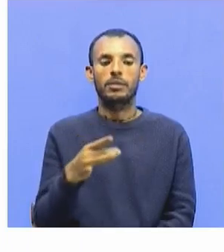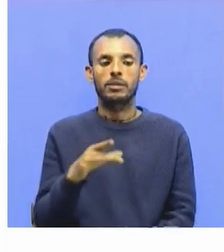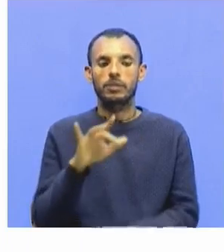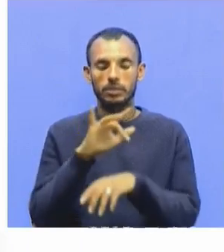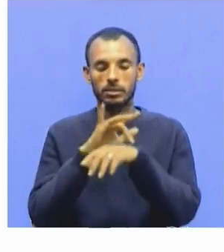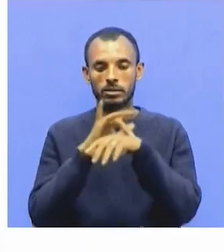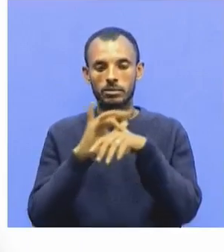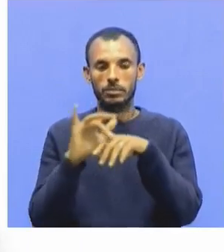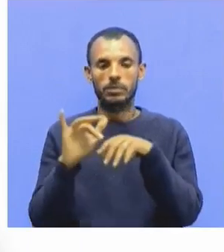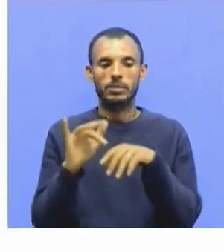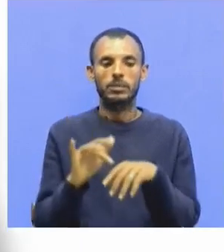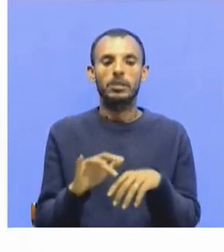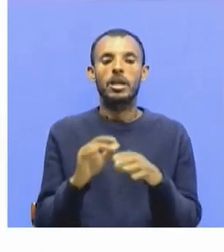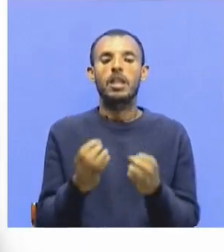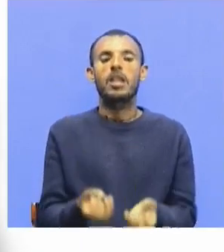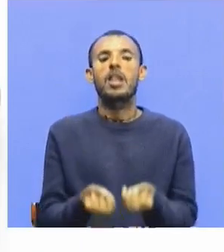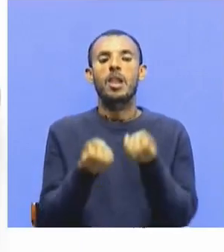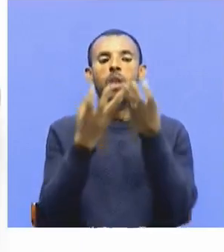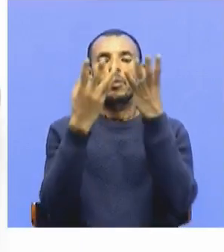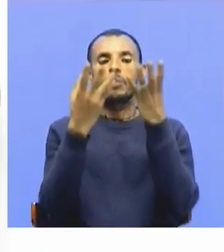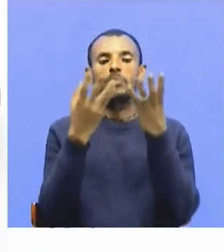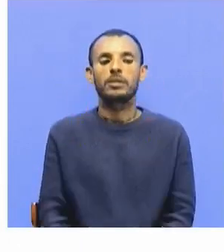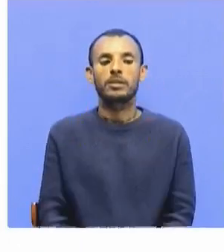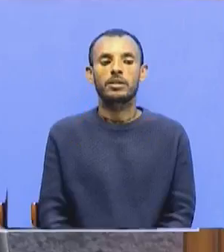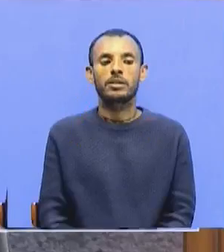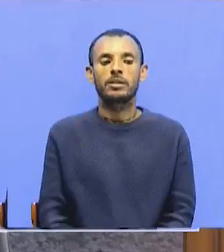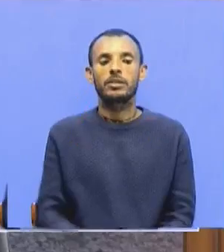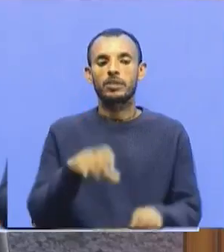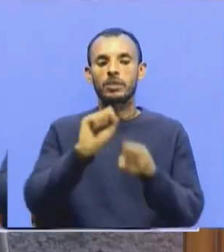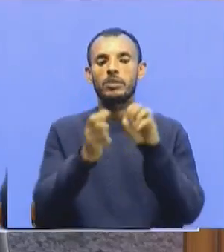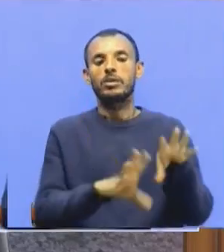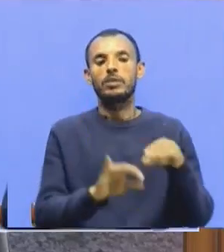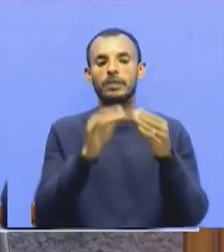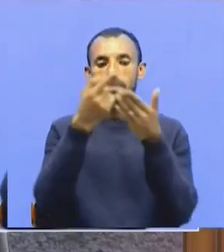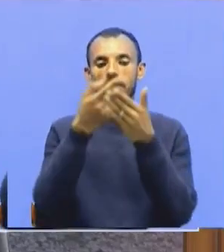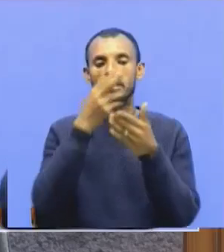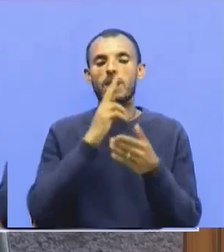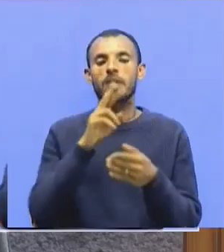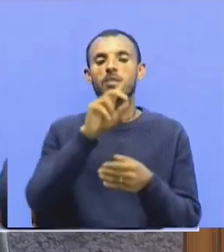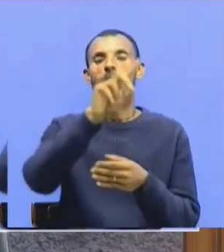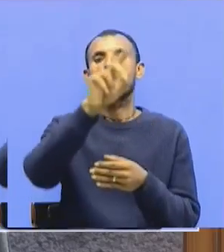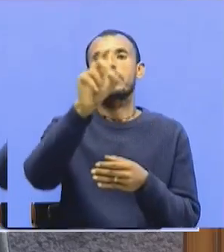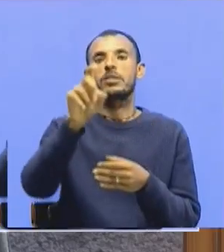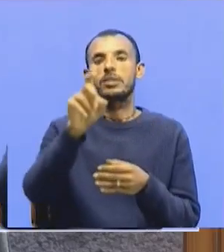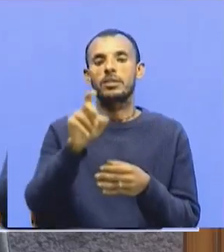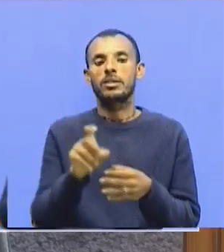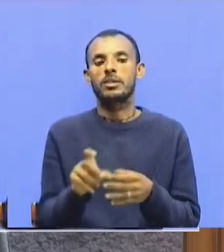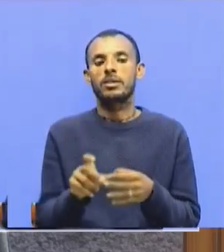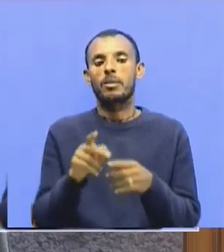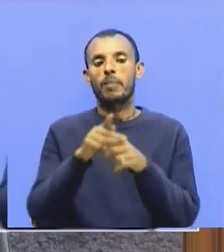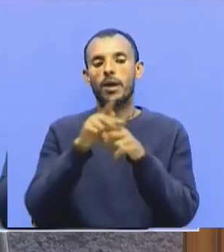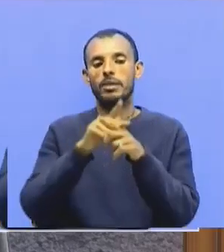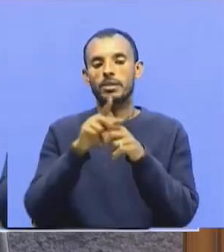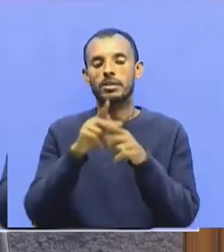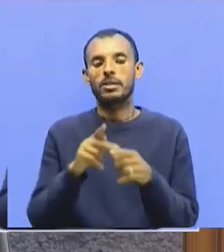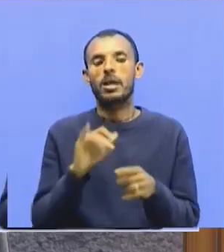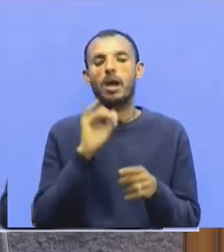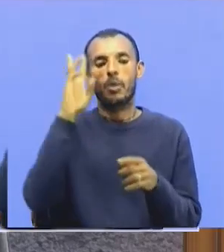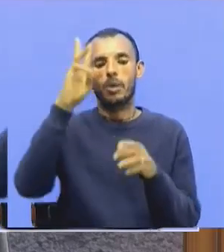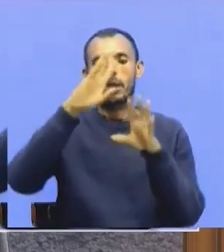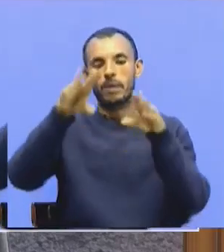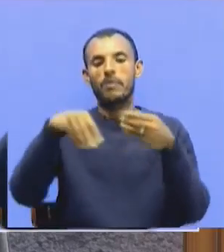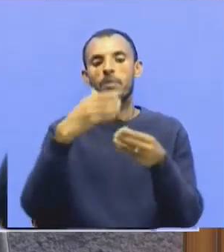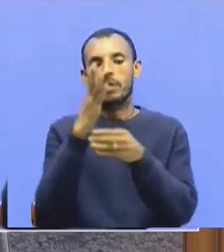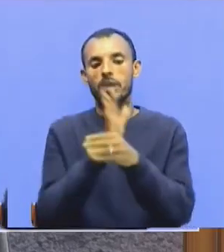blank a lot. So students, these are the questions. Just practice them and I'll give you